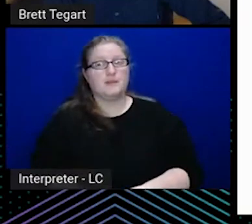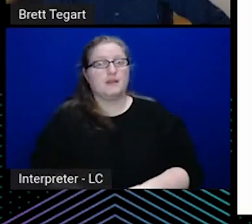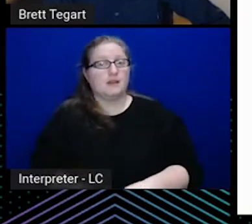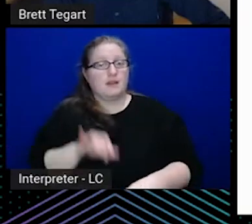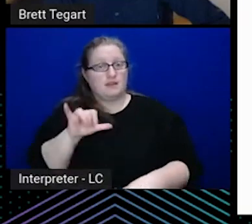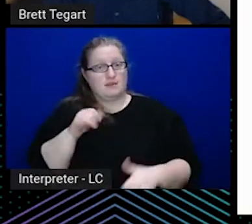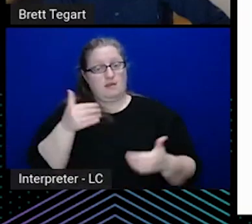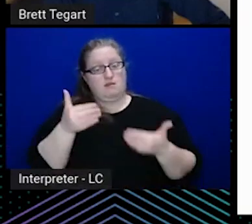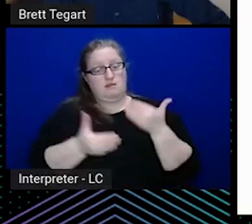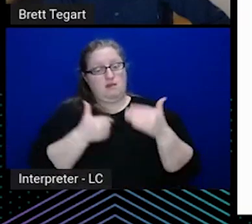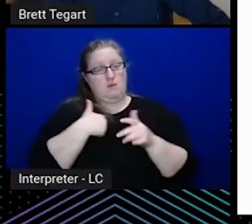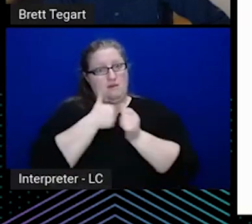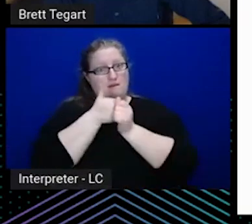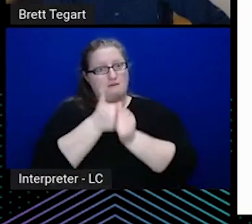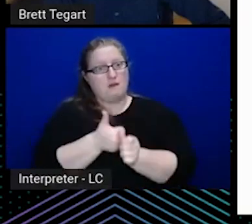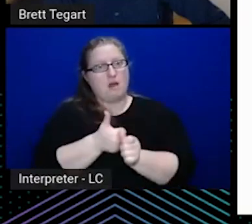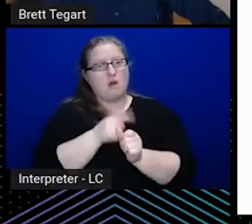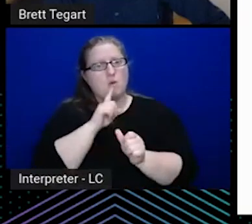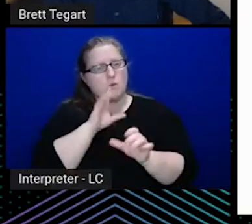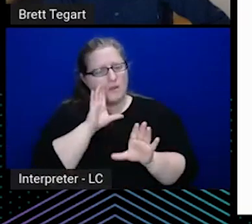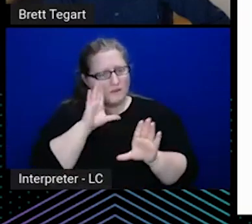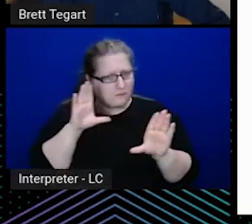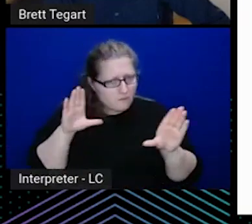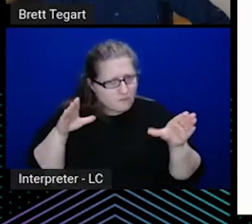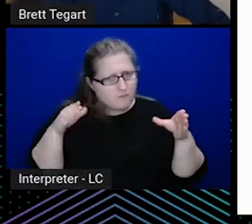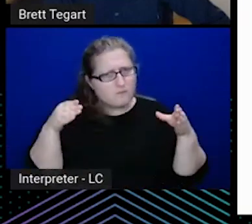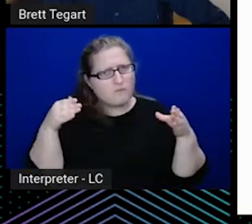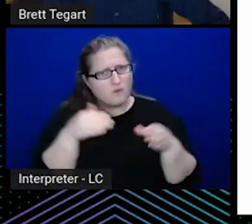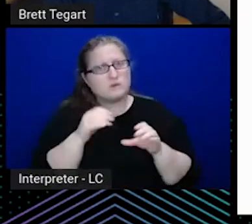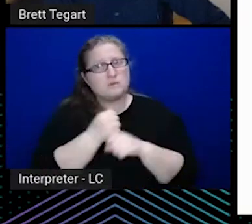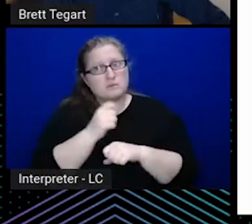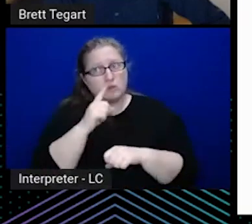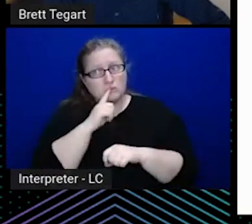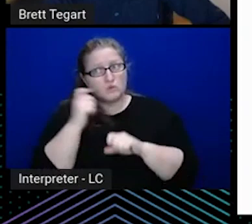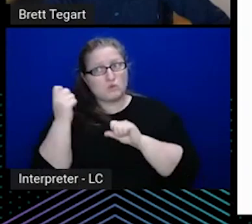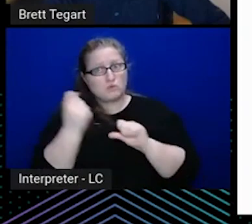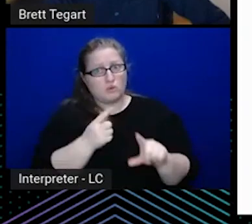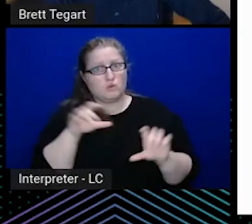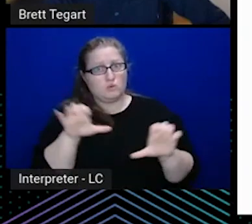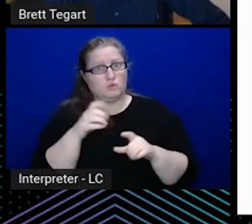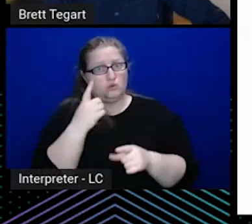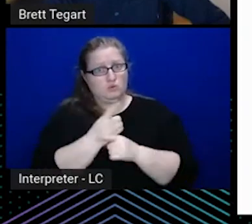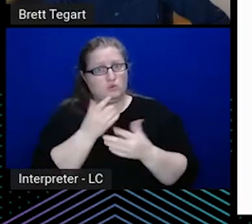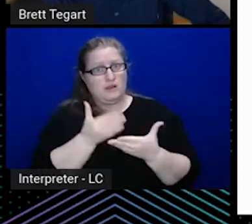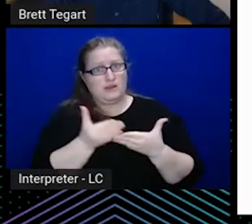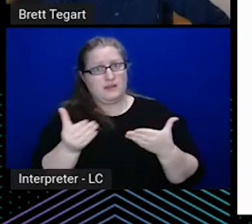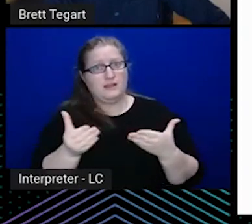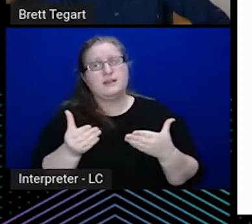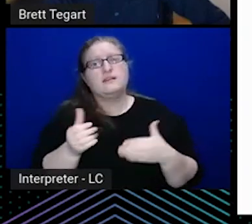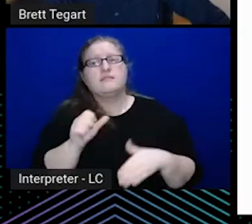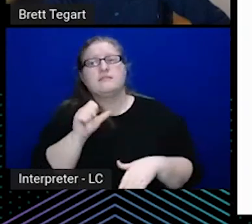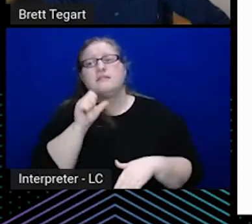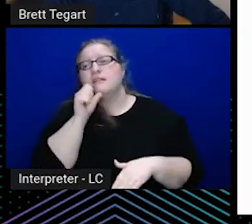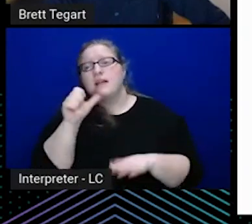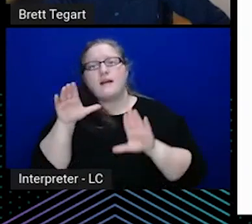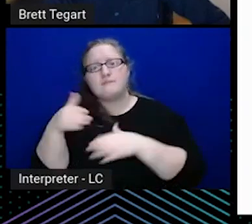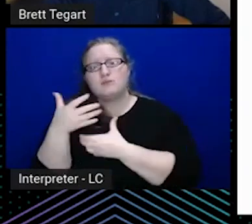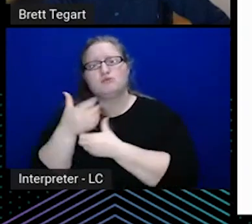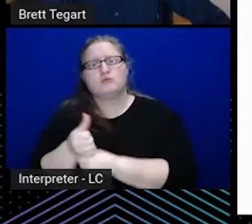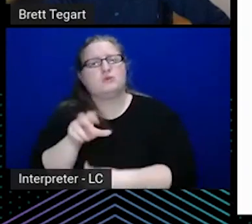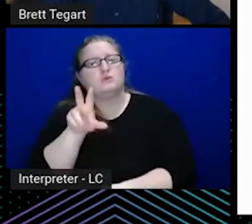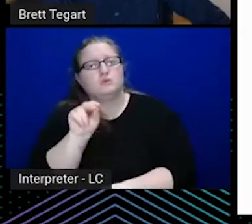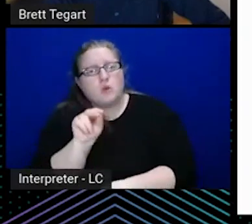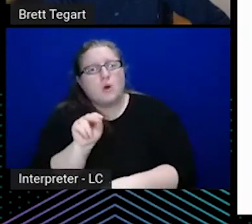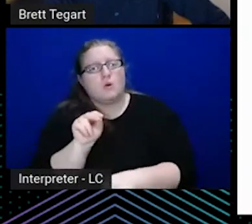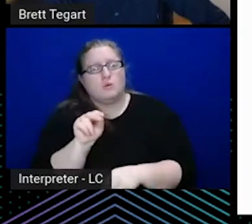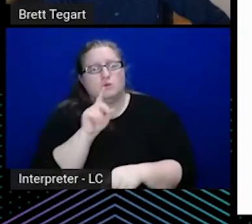here in the cloud is around that, right? We want to make sure people are doing the right thing. And it's not about trust, it's about helping people to do the right